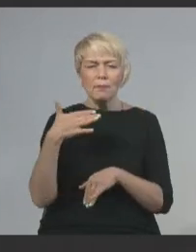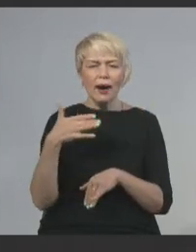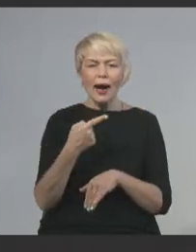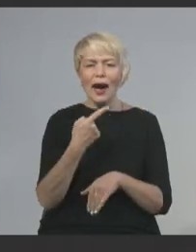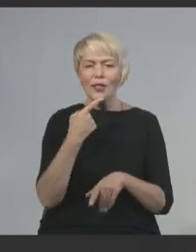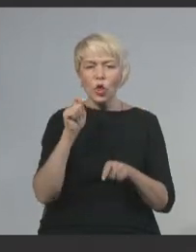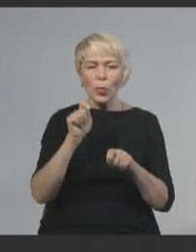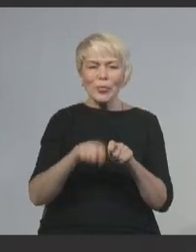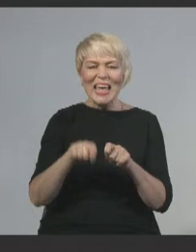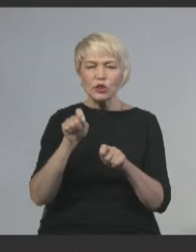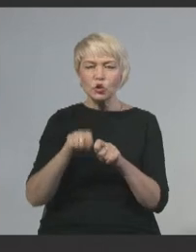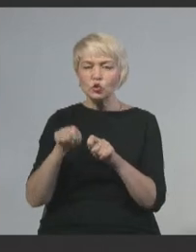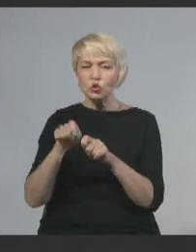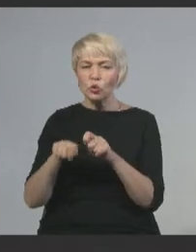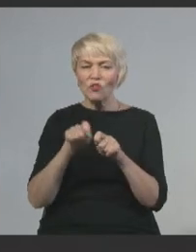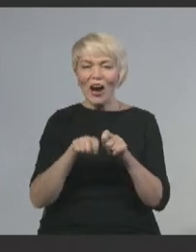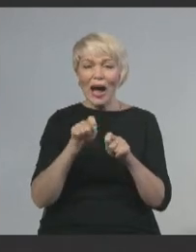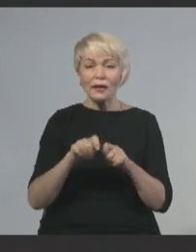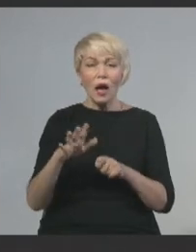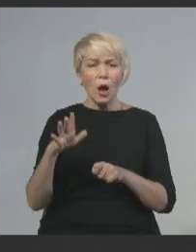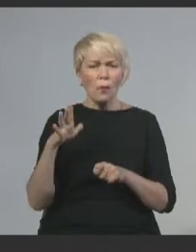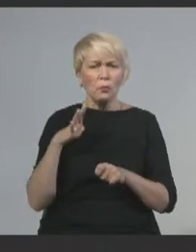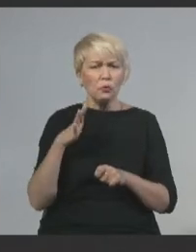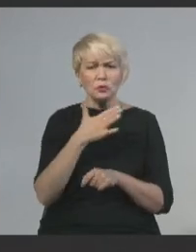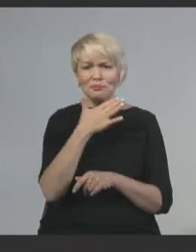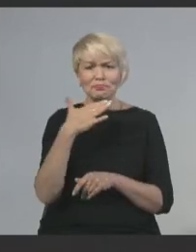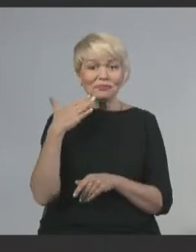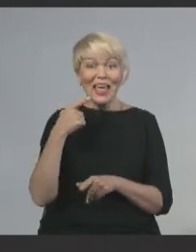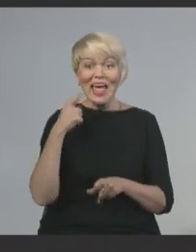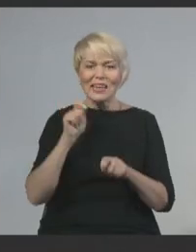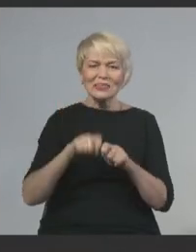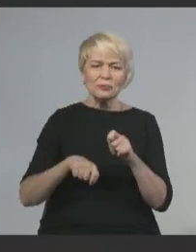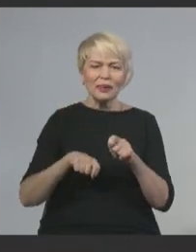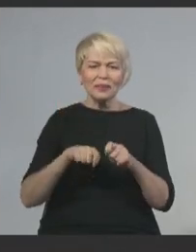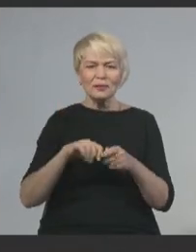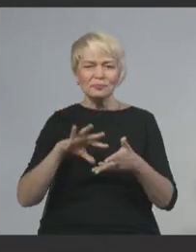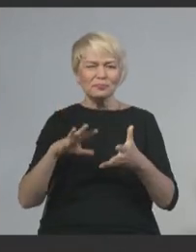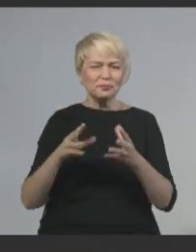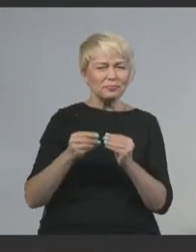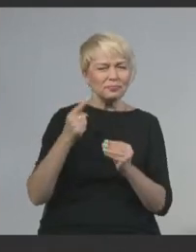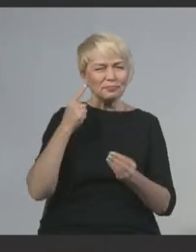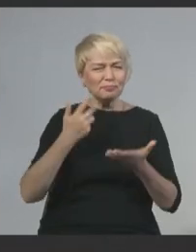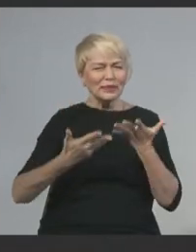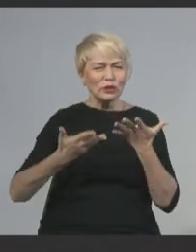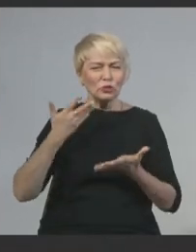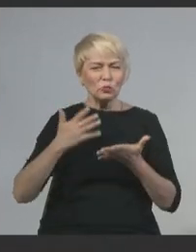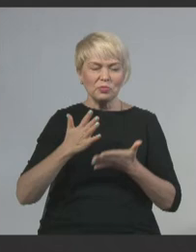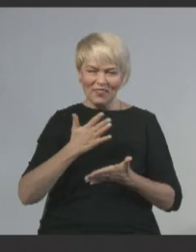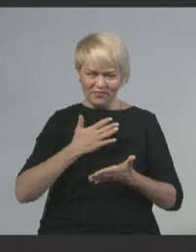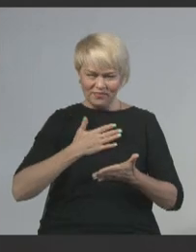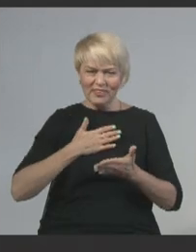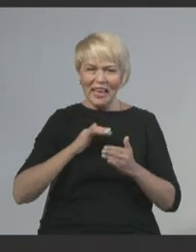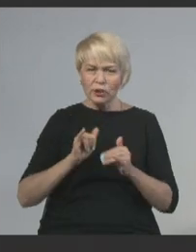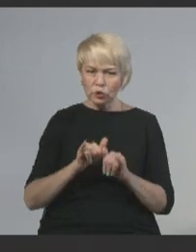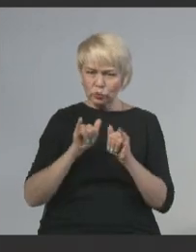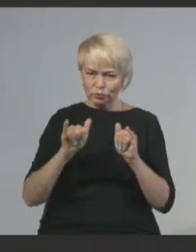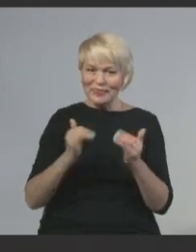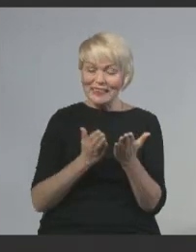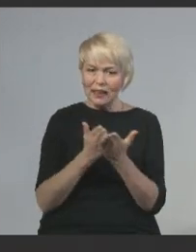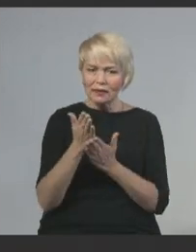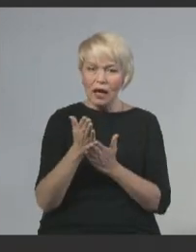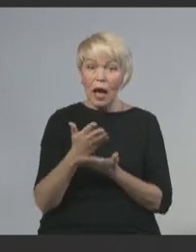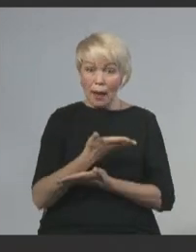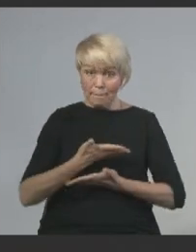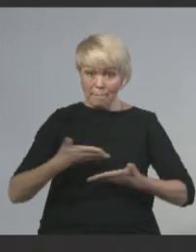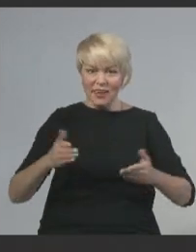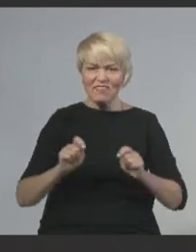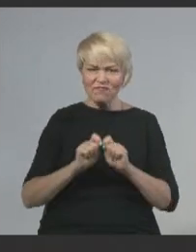questioned our strategy we have a quite open society we didn't demand that you use mask